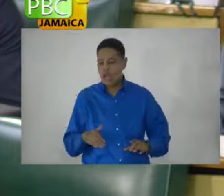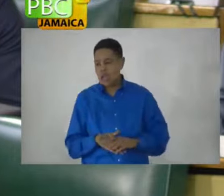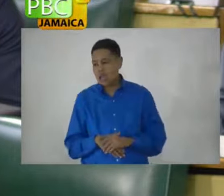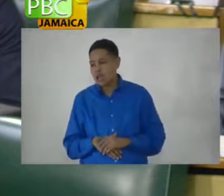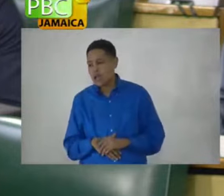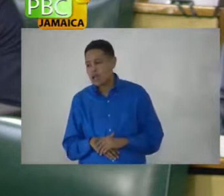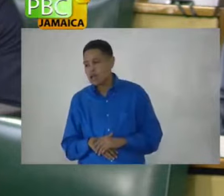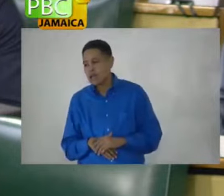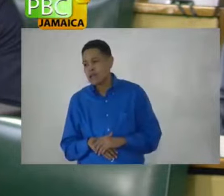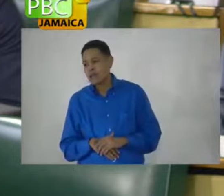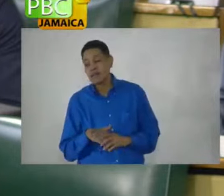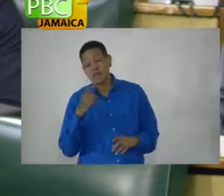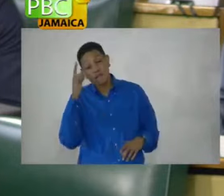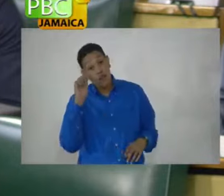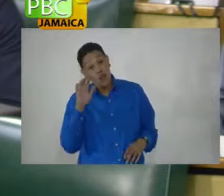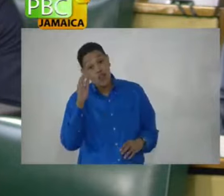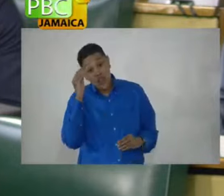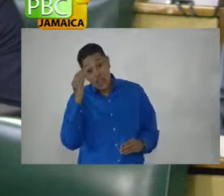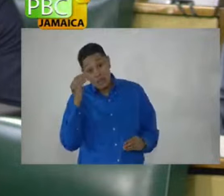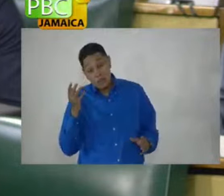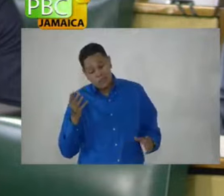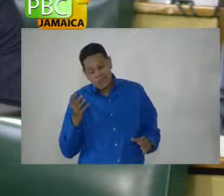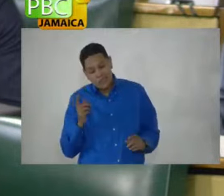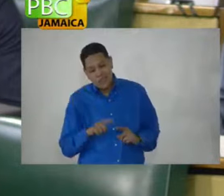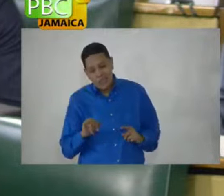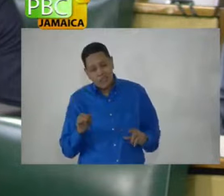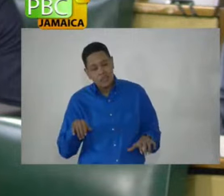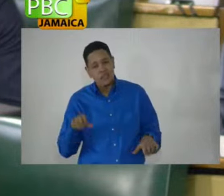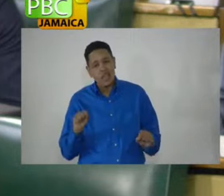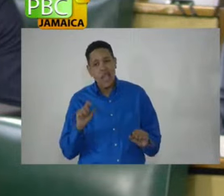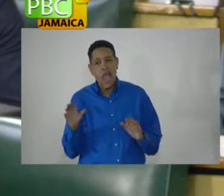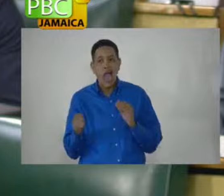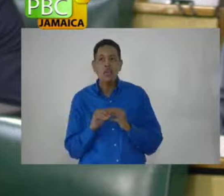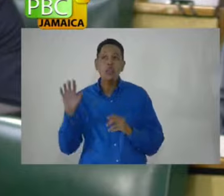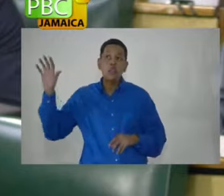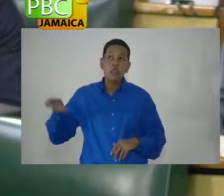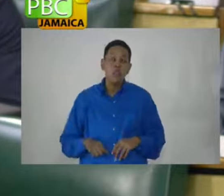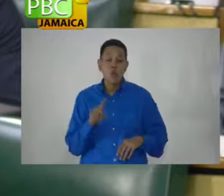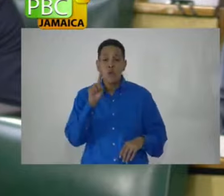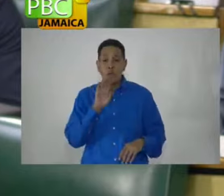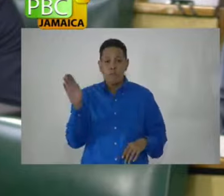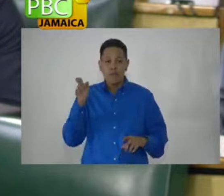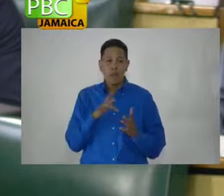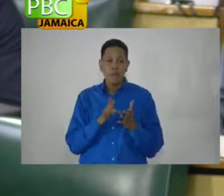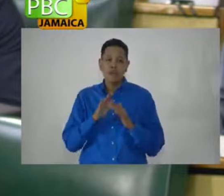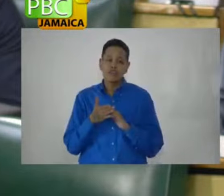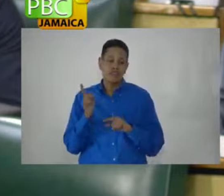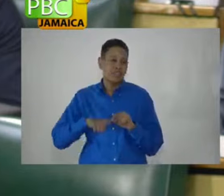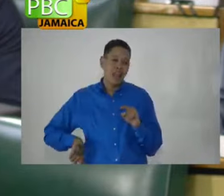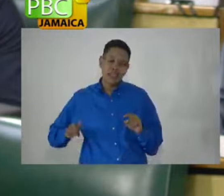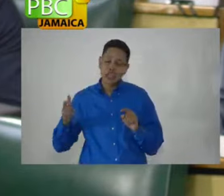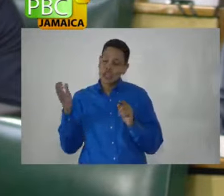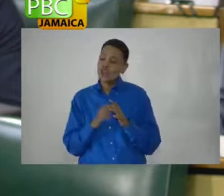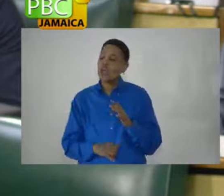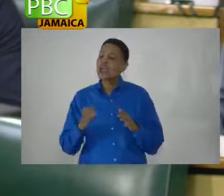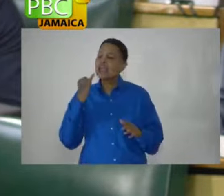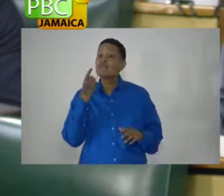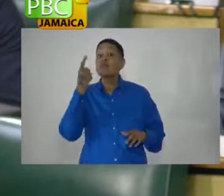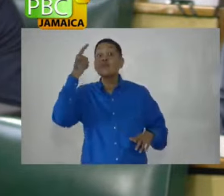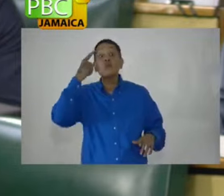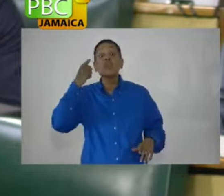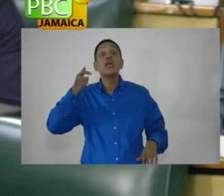And so, FYI, you can't just take an additional $1 billion from the Bank of Jamaica, even if you